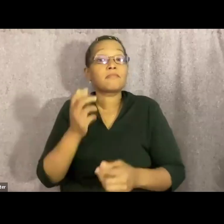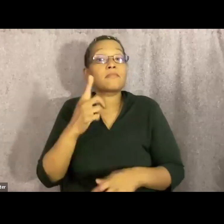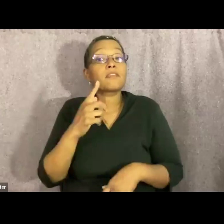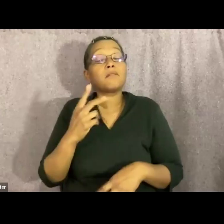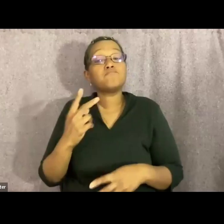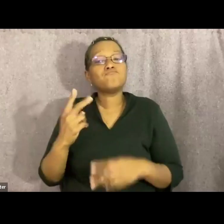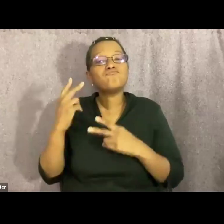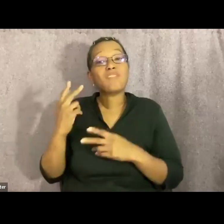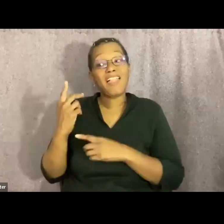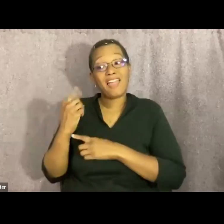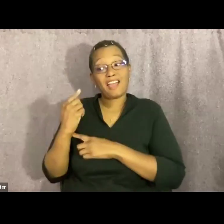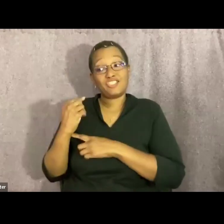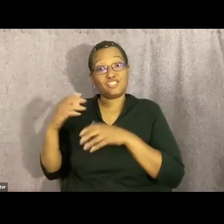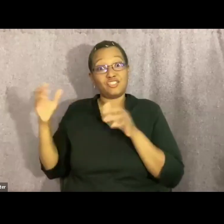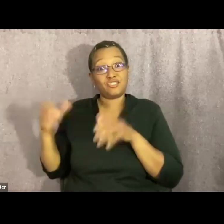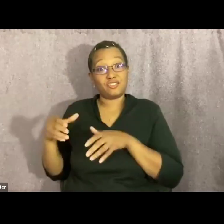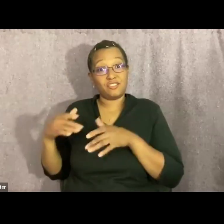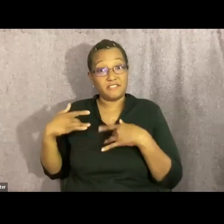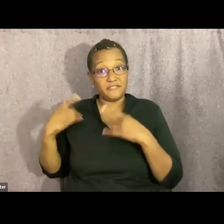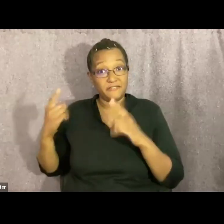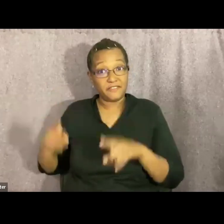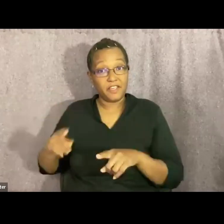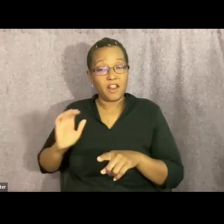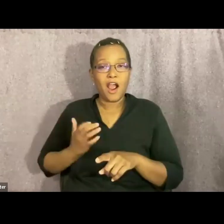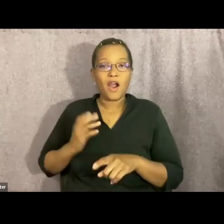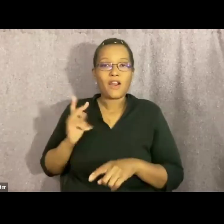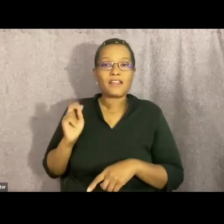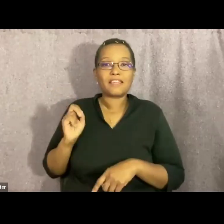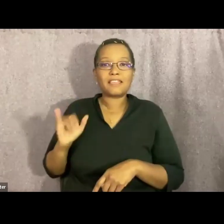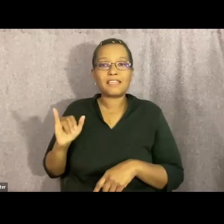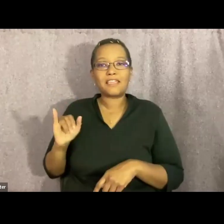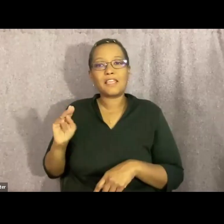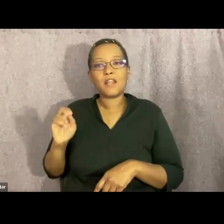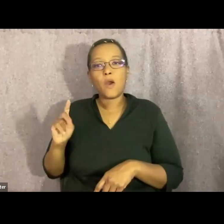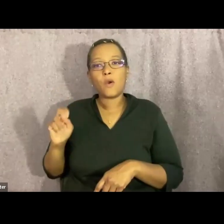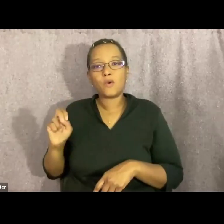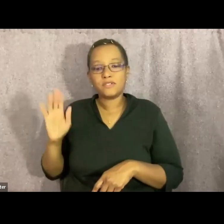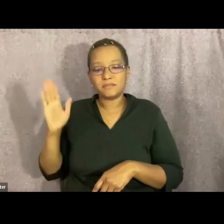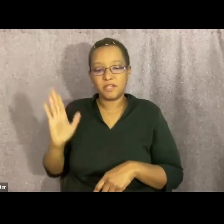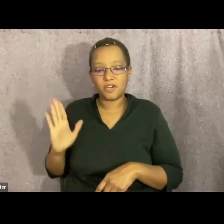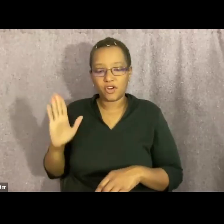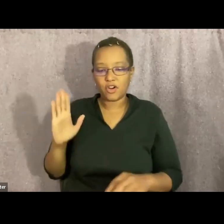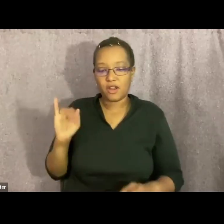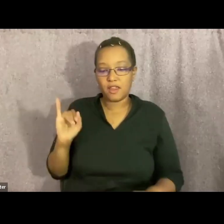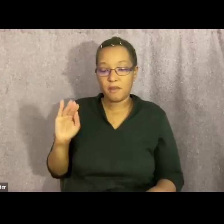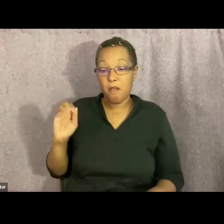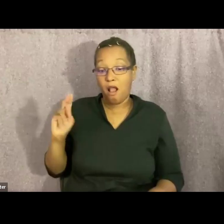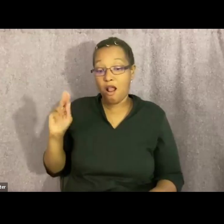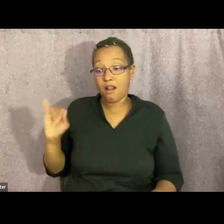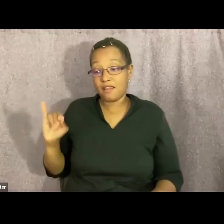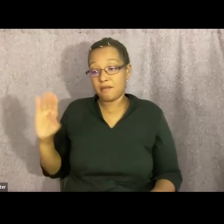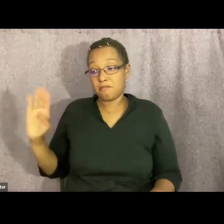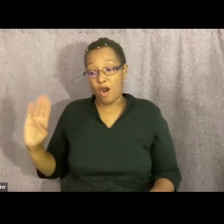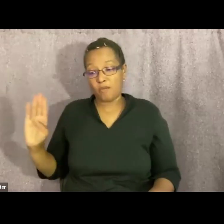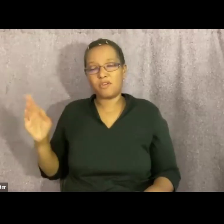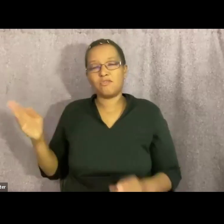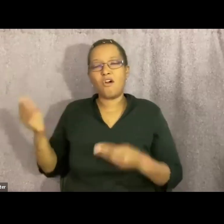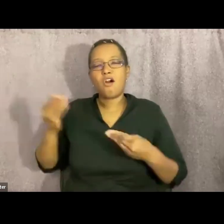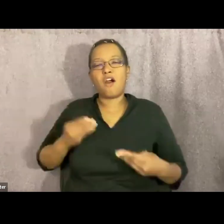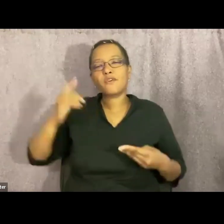year's symposium, our keynote speaker, Imani Barbarin, offered us the wise concept